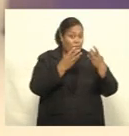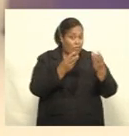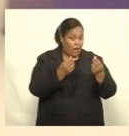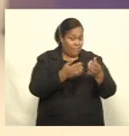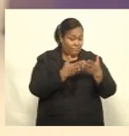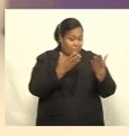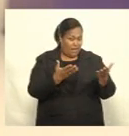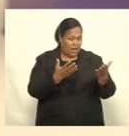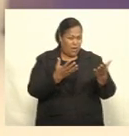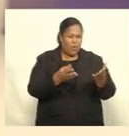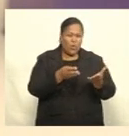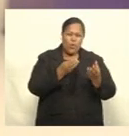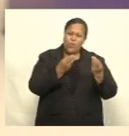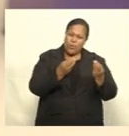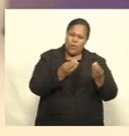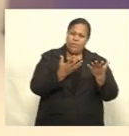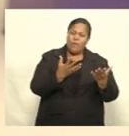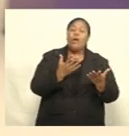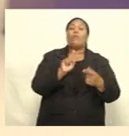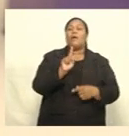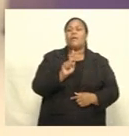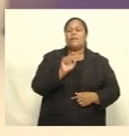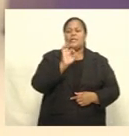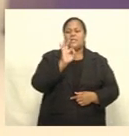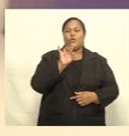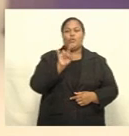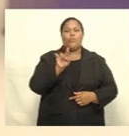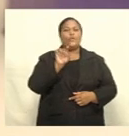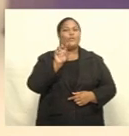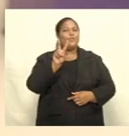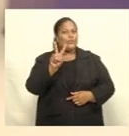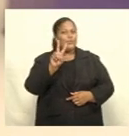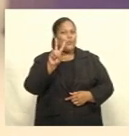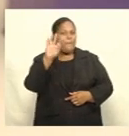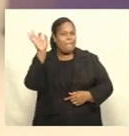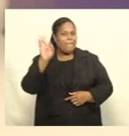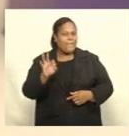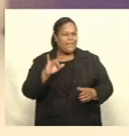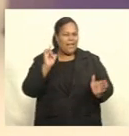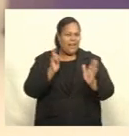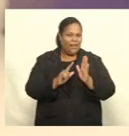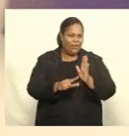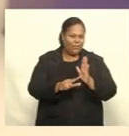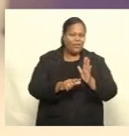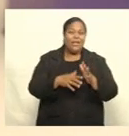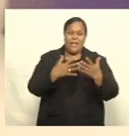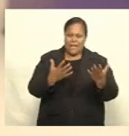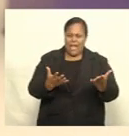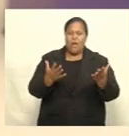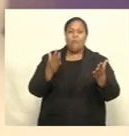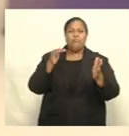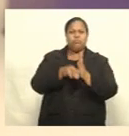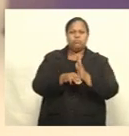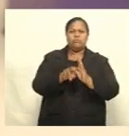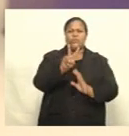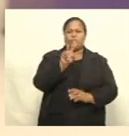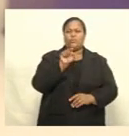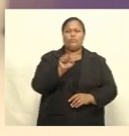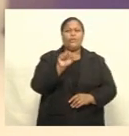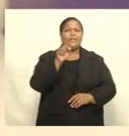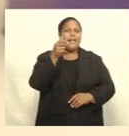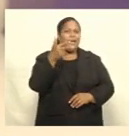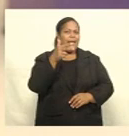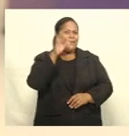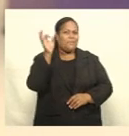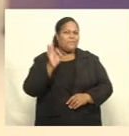to end the week 0.2% lower, bringing its losses for April to 2.8%. A 4-week